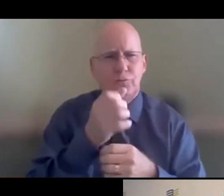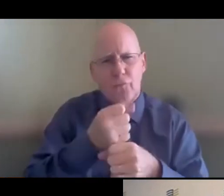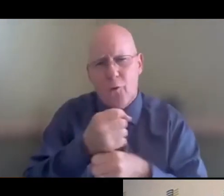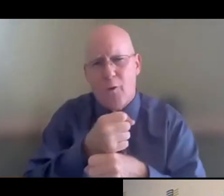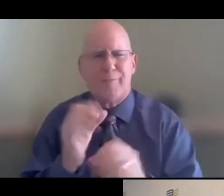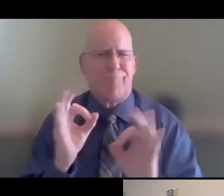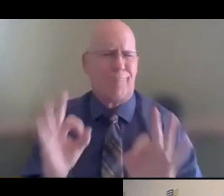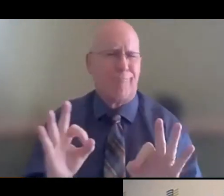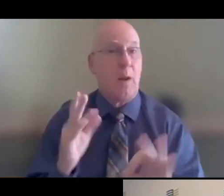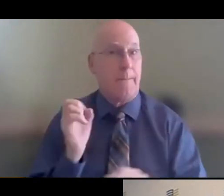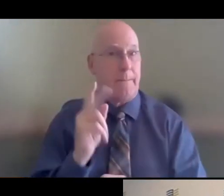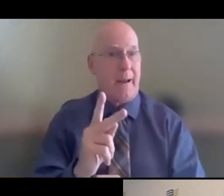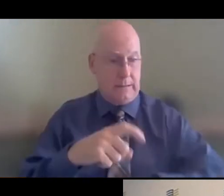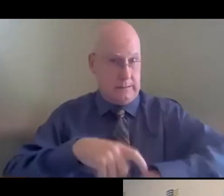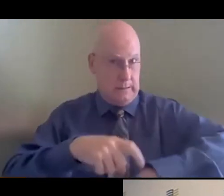and we'll be back at